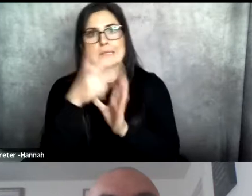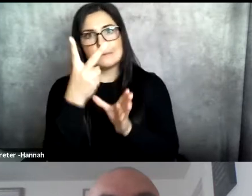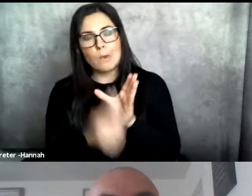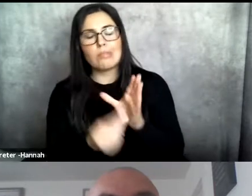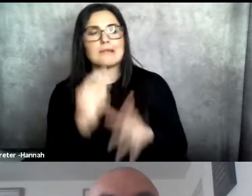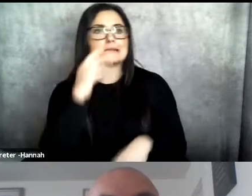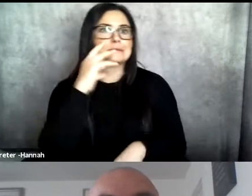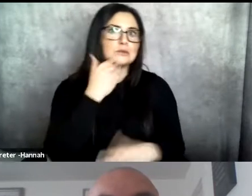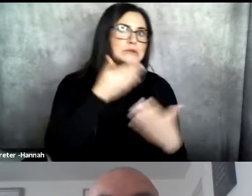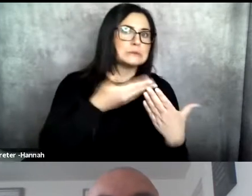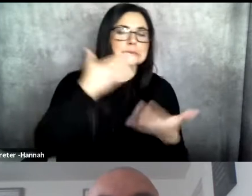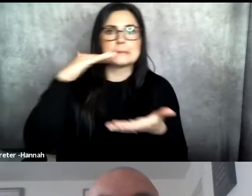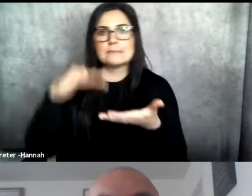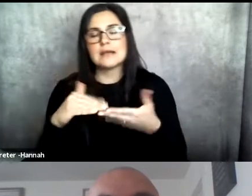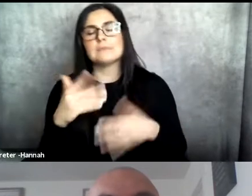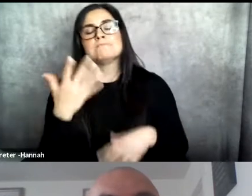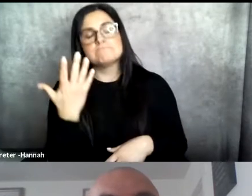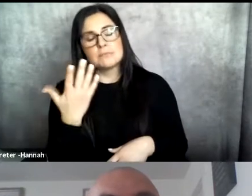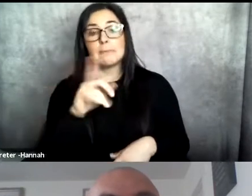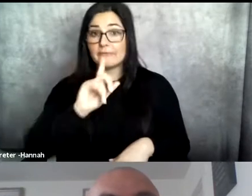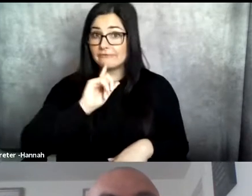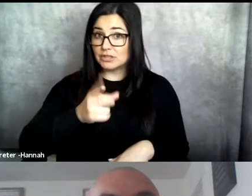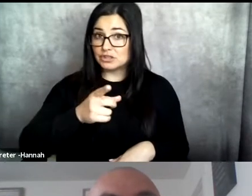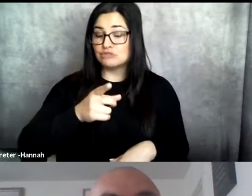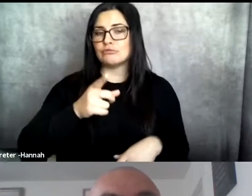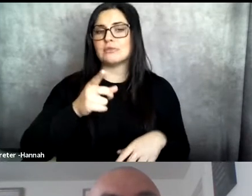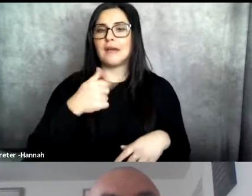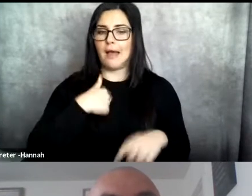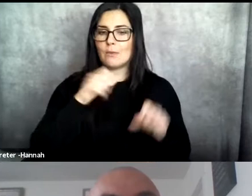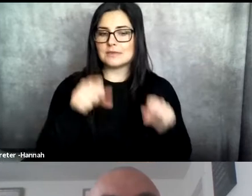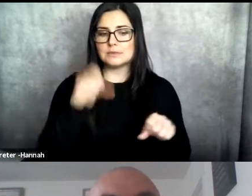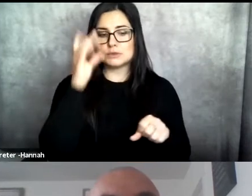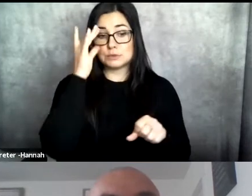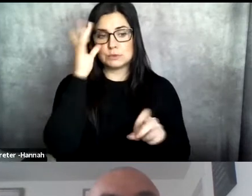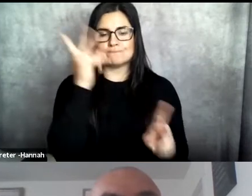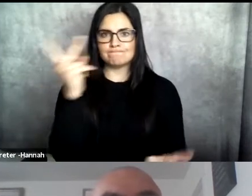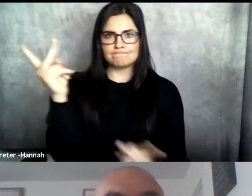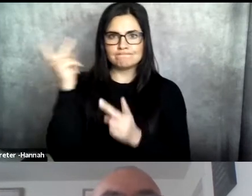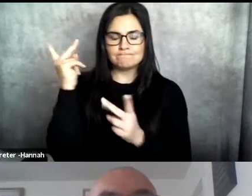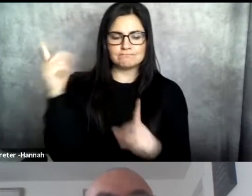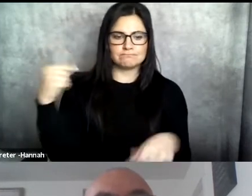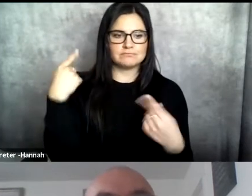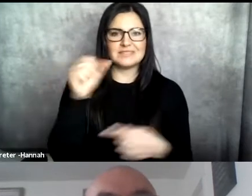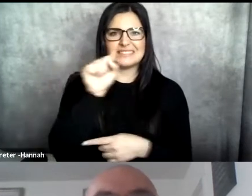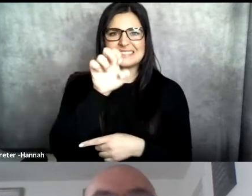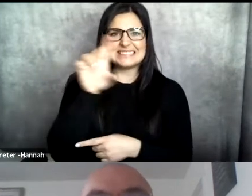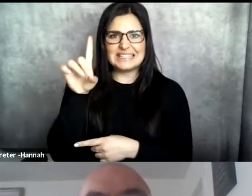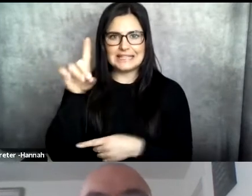experiences, but definitely seeds, throughout my life, right, have been planted by different people,